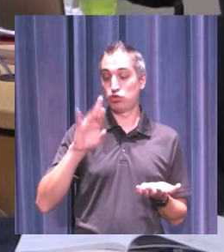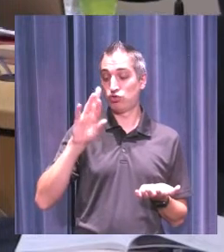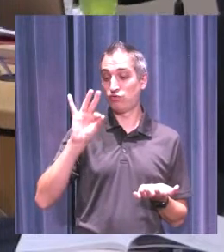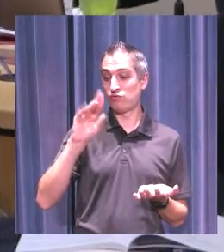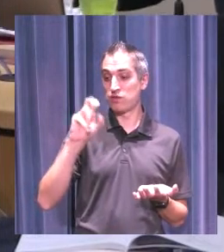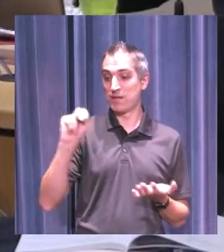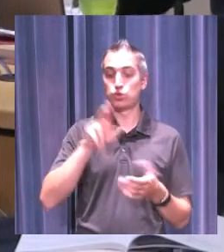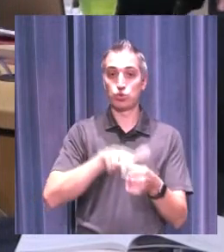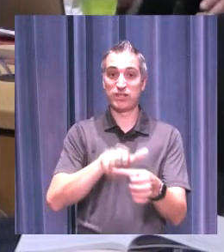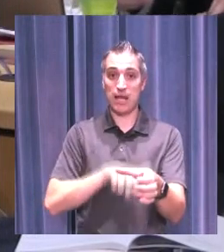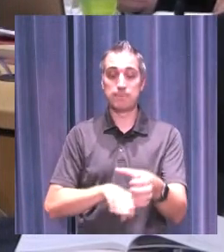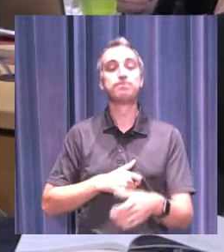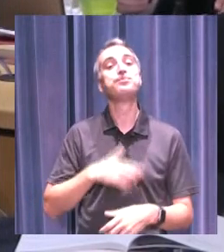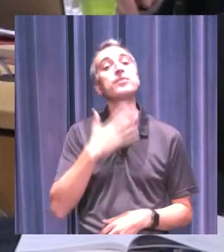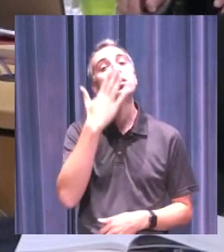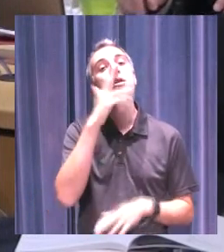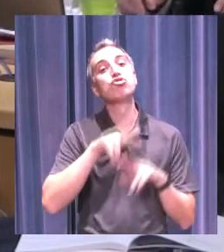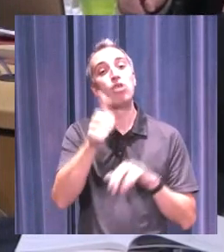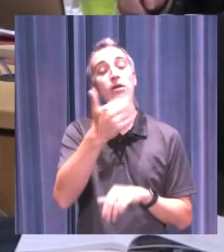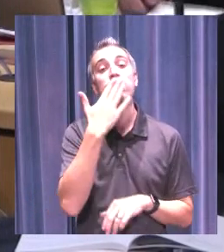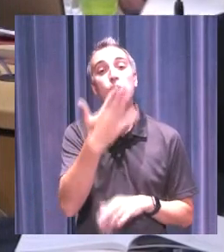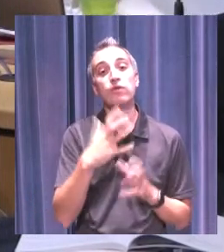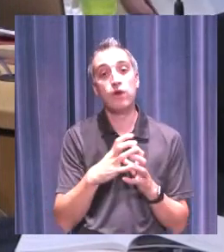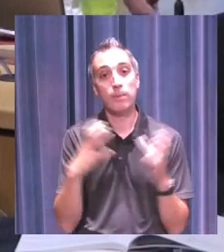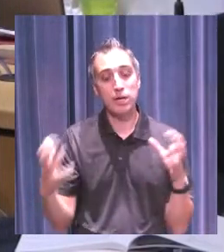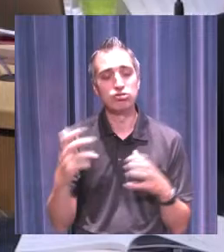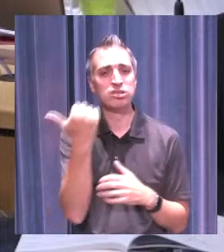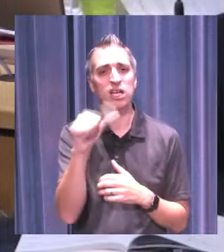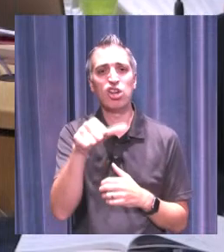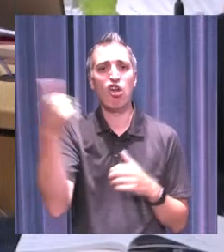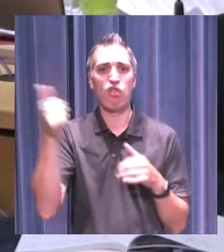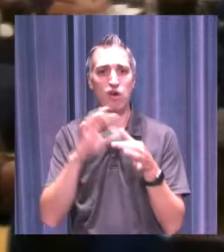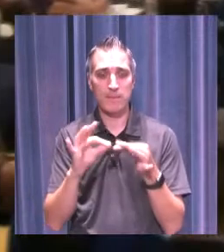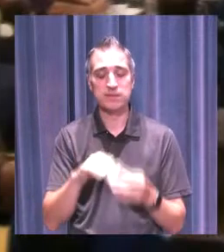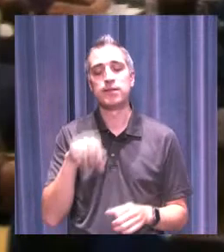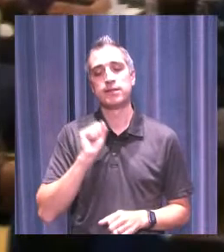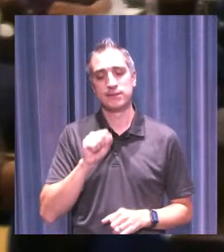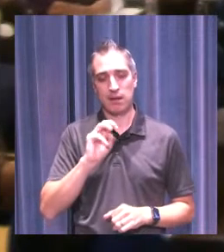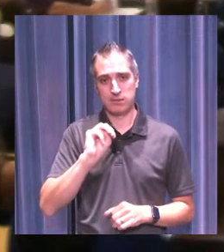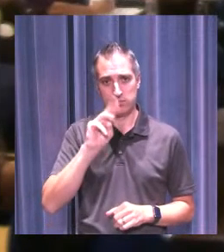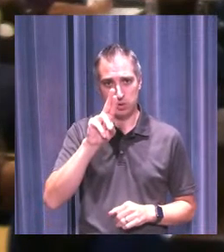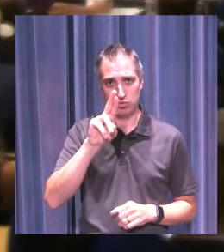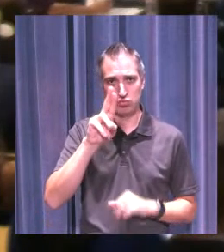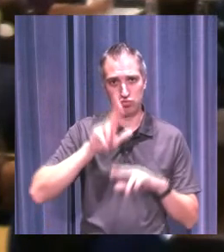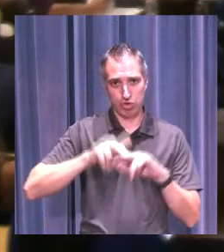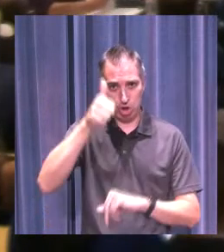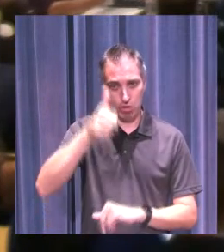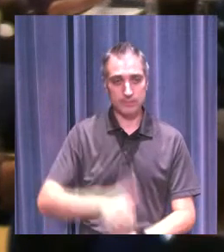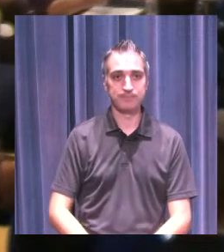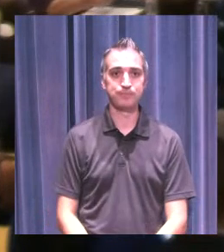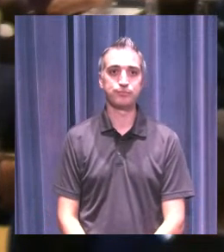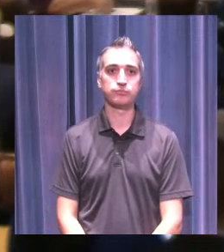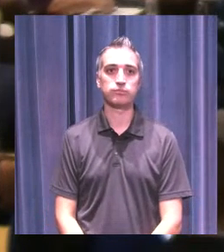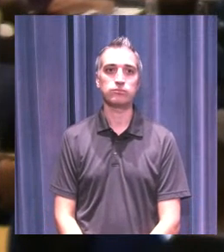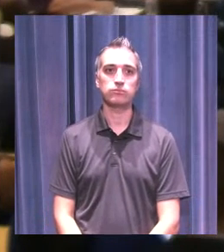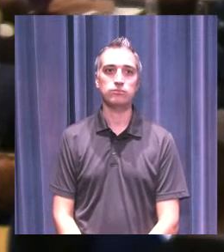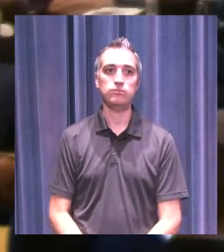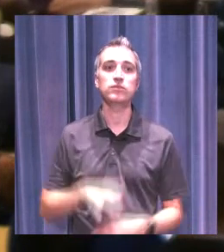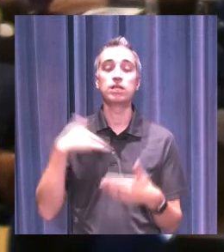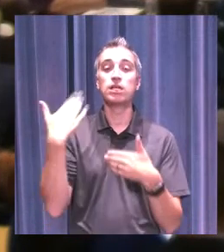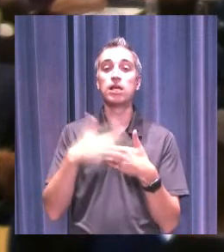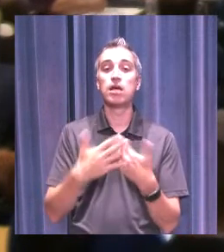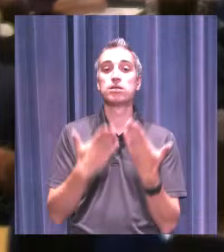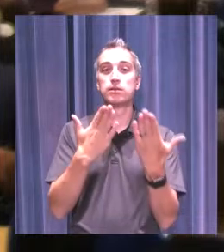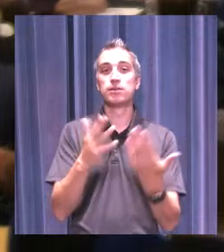Thank you very much. Are there any other comments? Yes, Mr. Chair. The next comment has been submitted